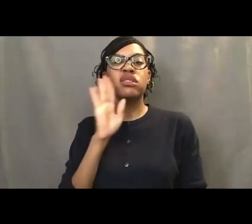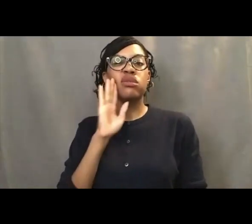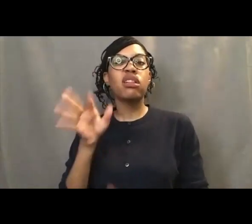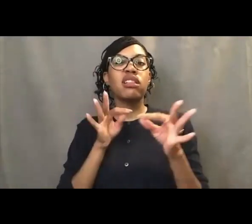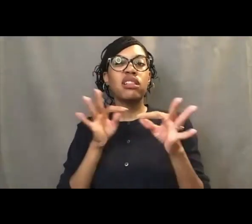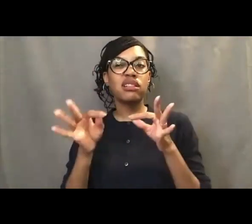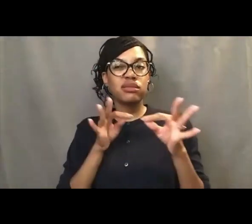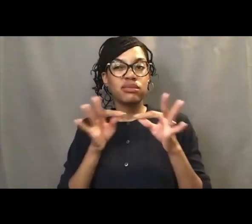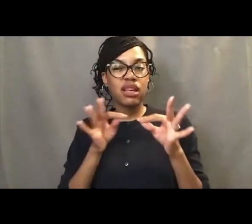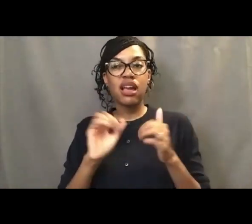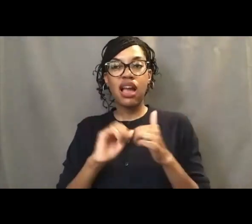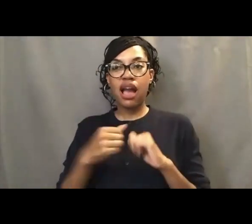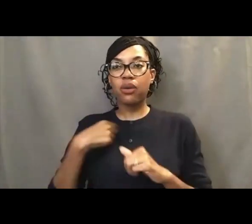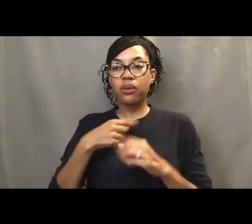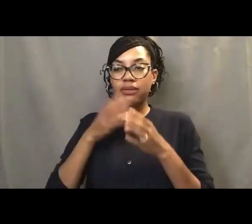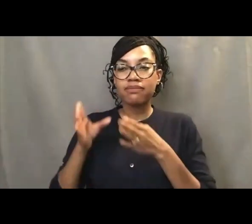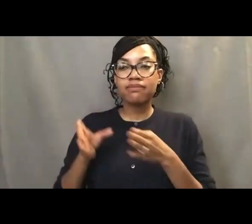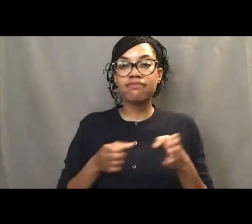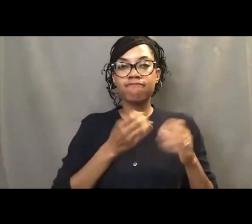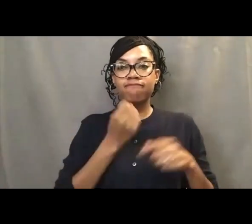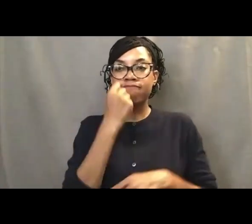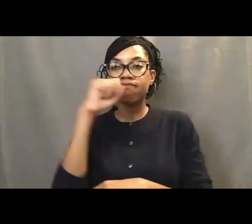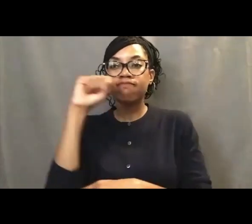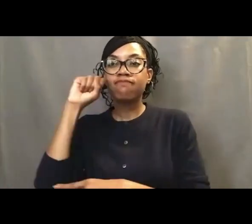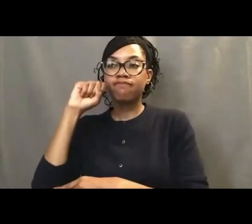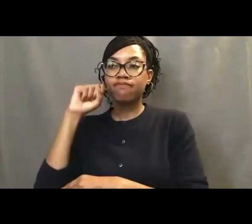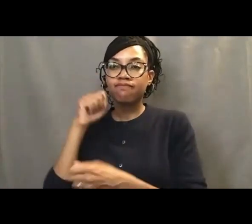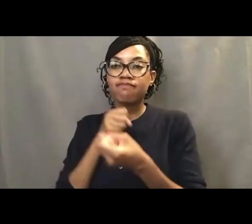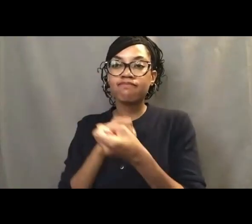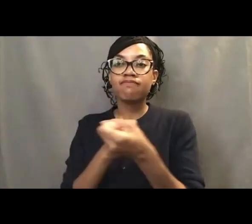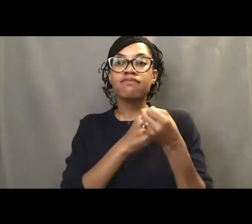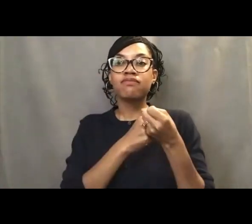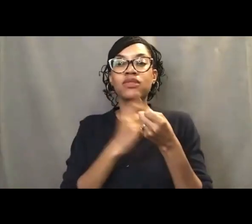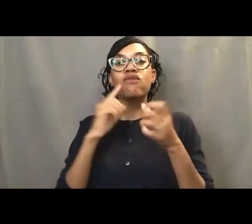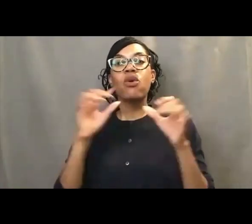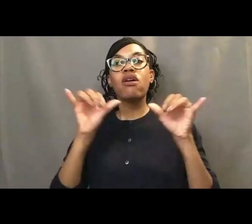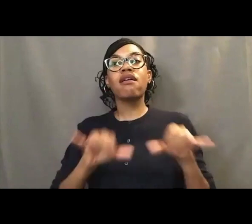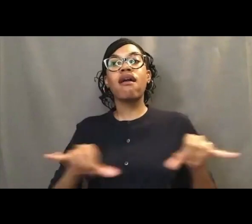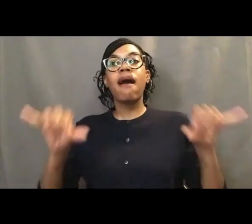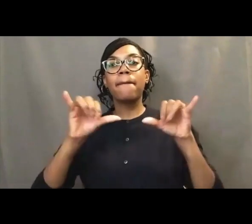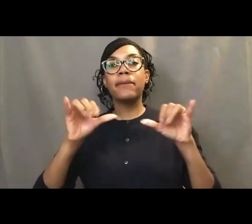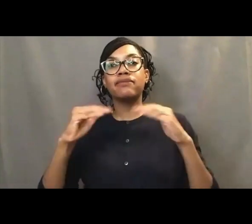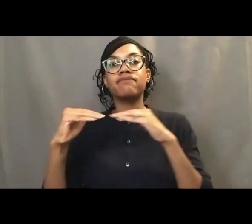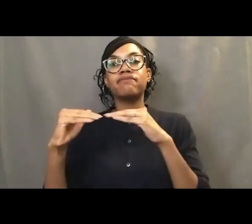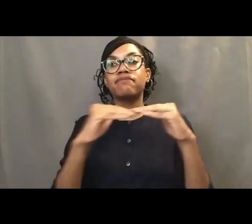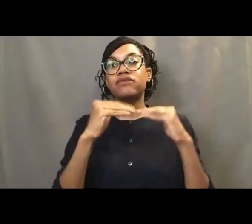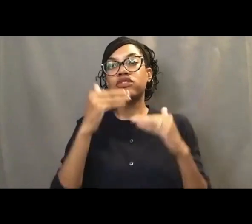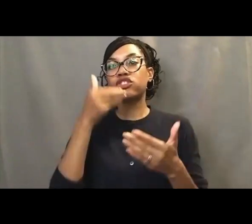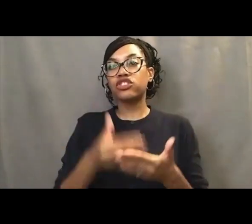organizing for the common good. Not so much bargaining, but organizing for the common good.